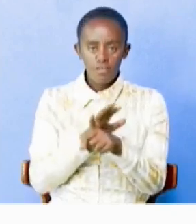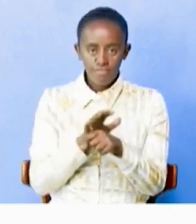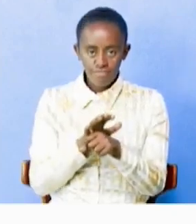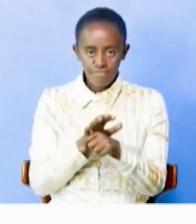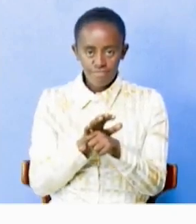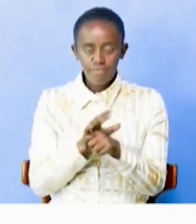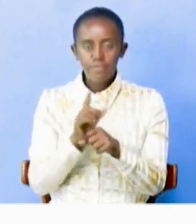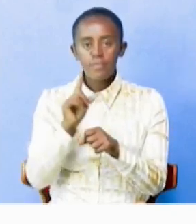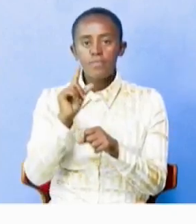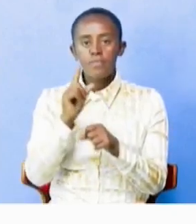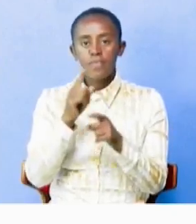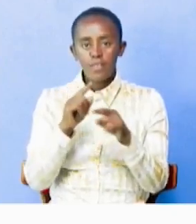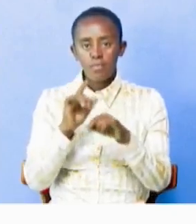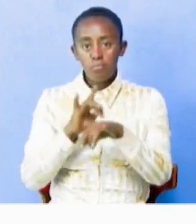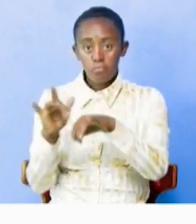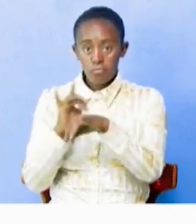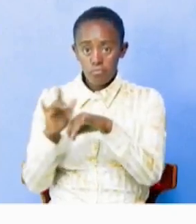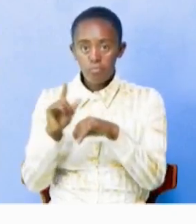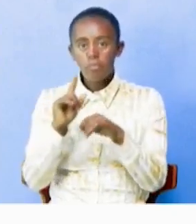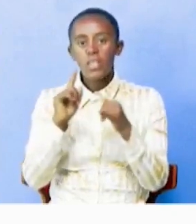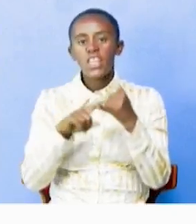the tag questions